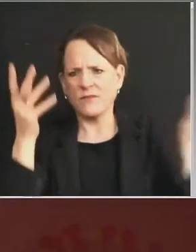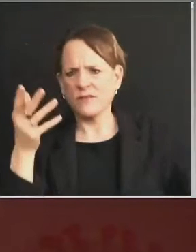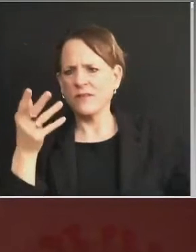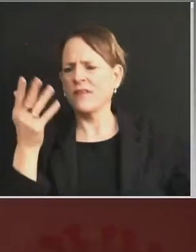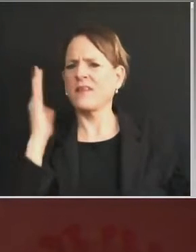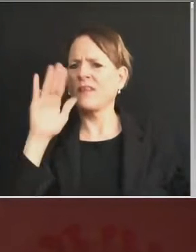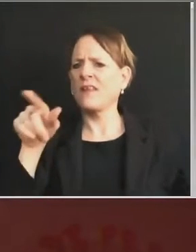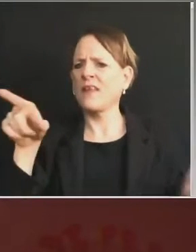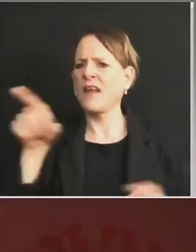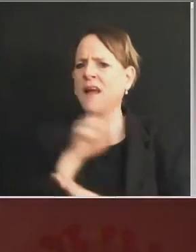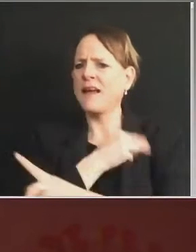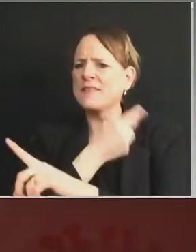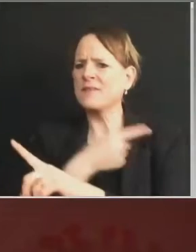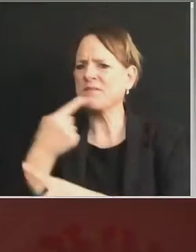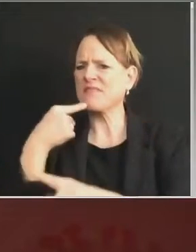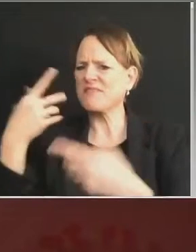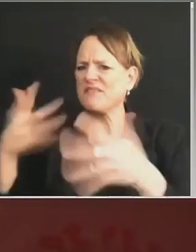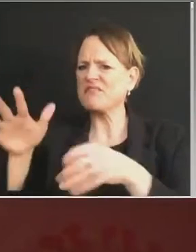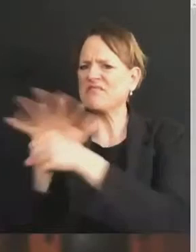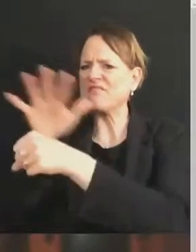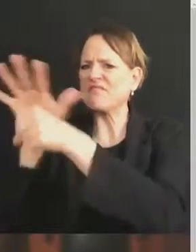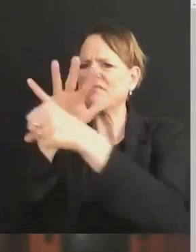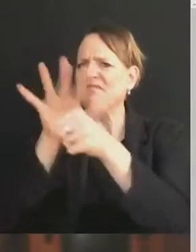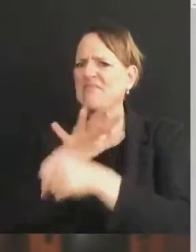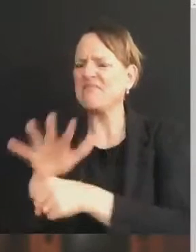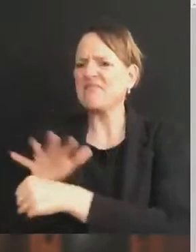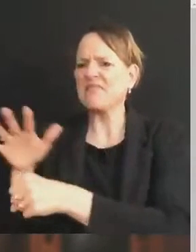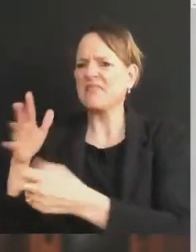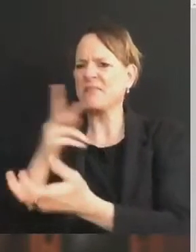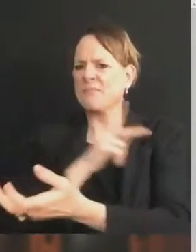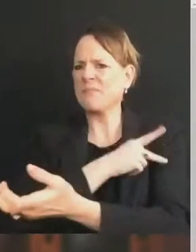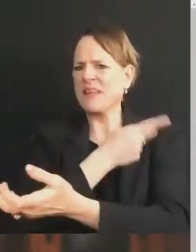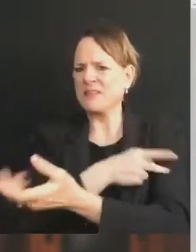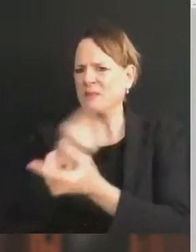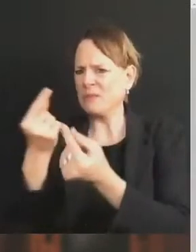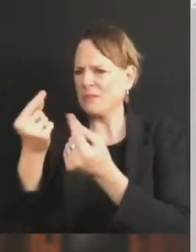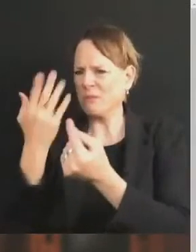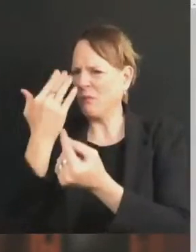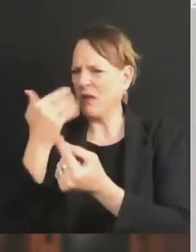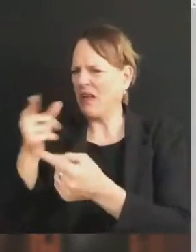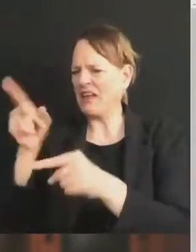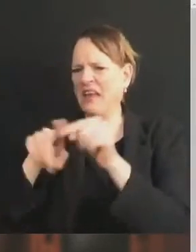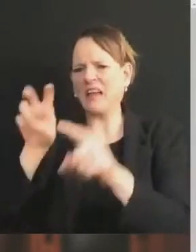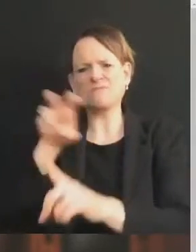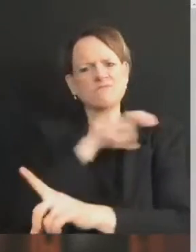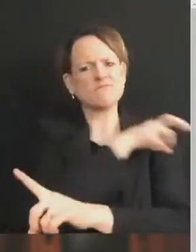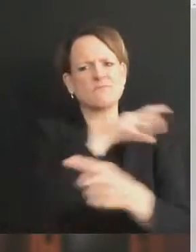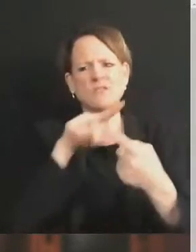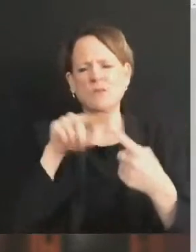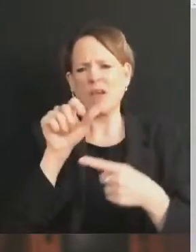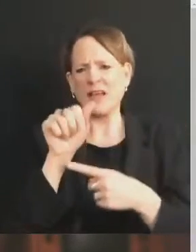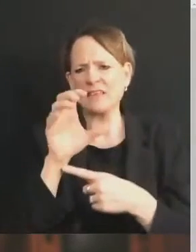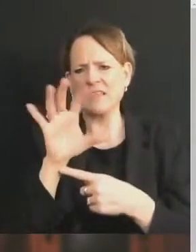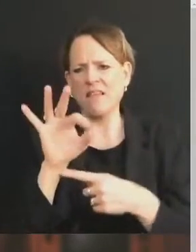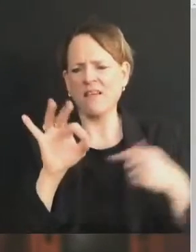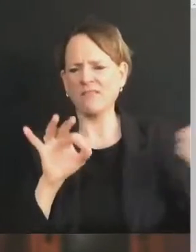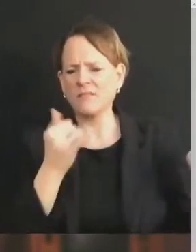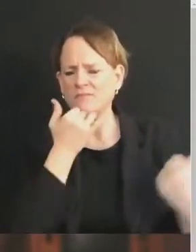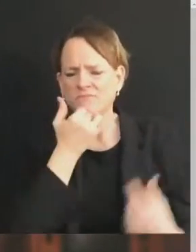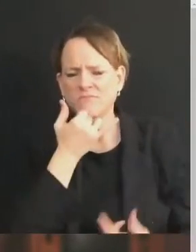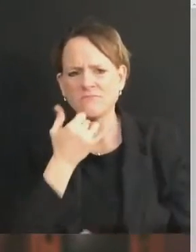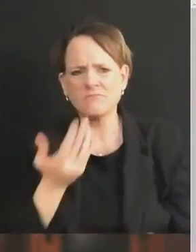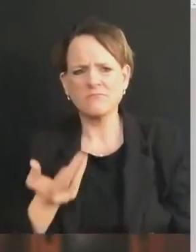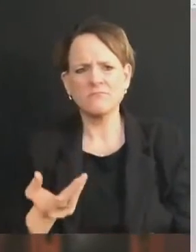interplay? Yeah, I appreciate the question. I think, right, this is a very dynamic thing, and one of